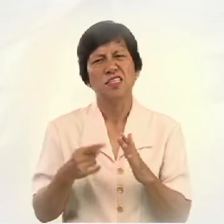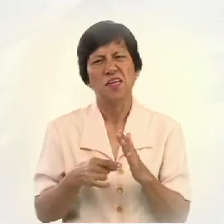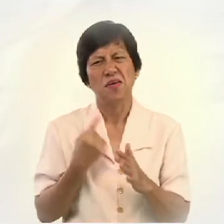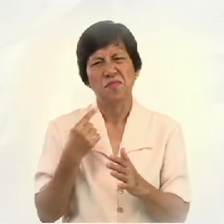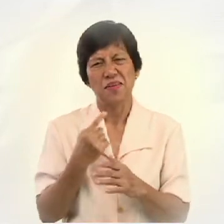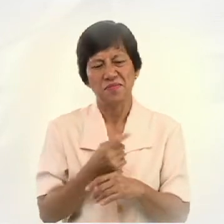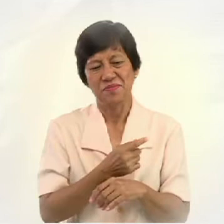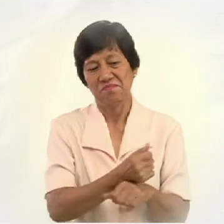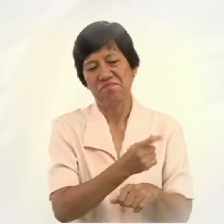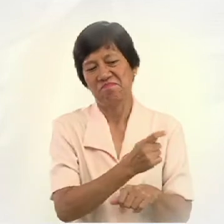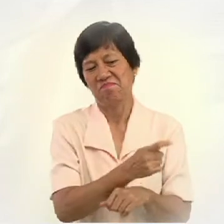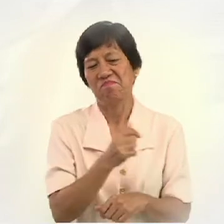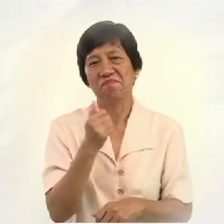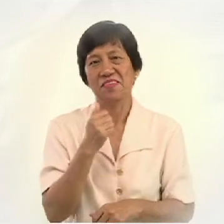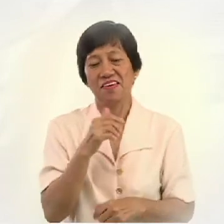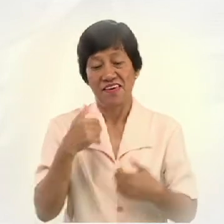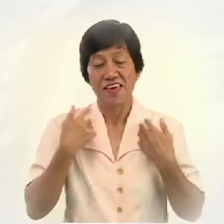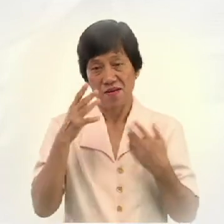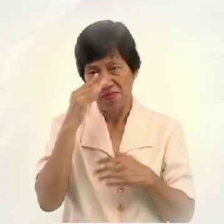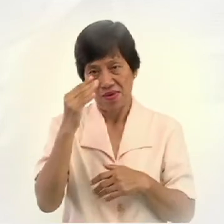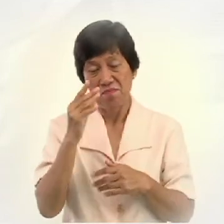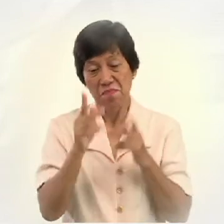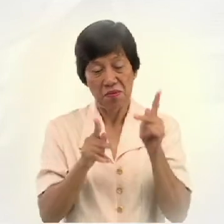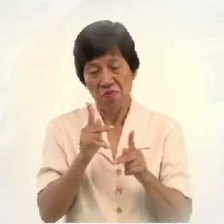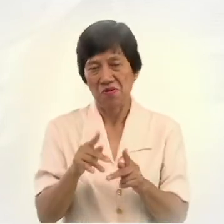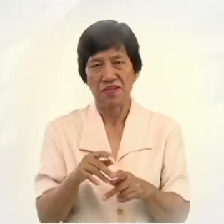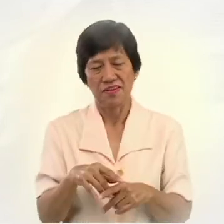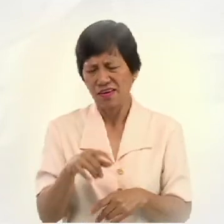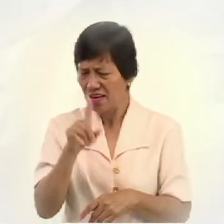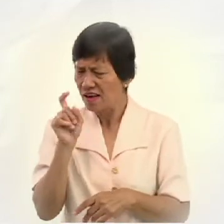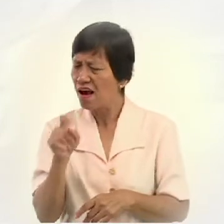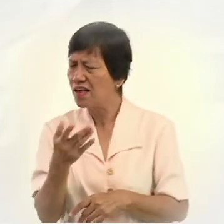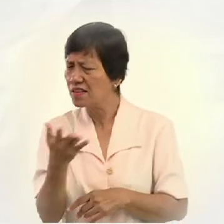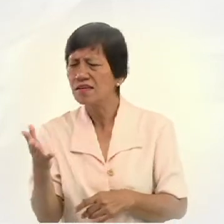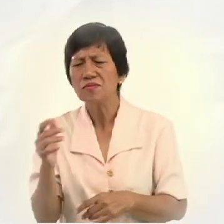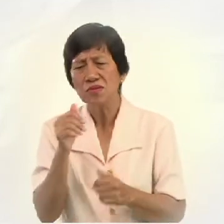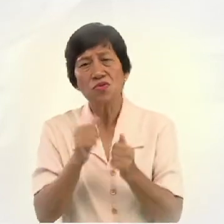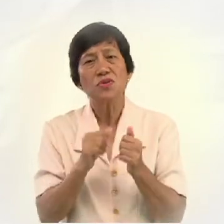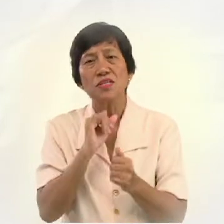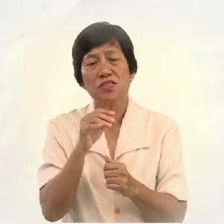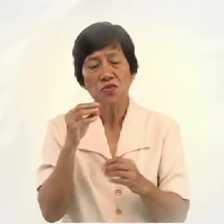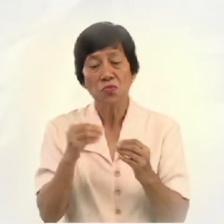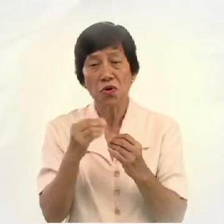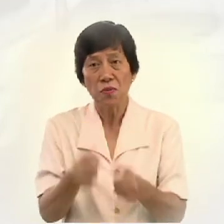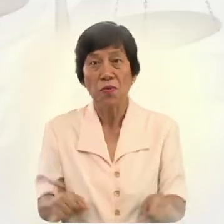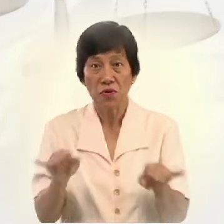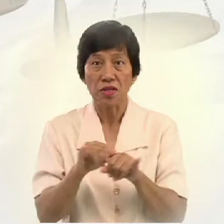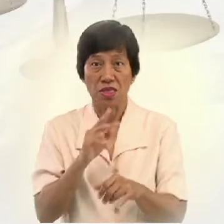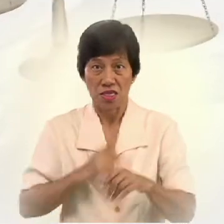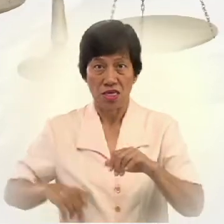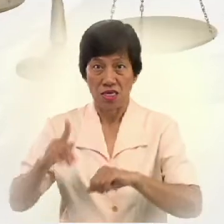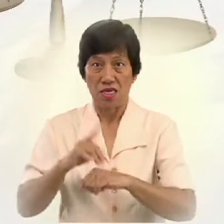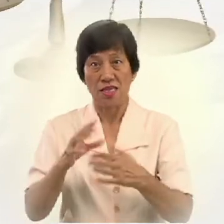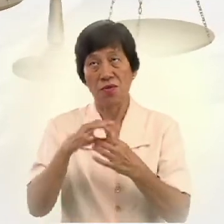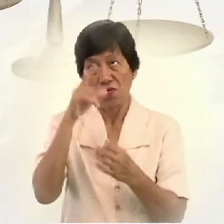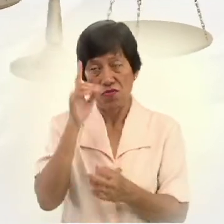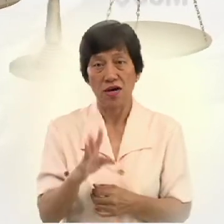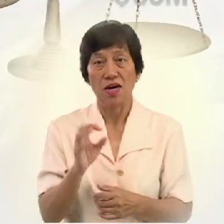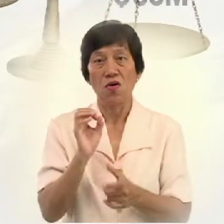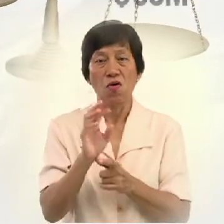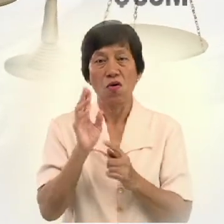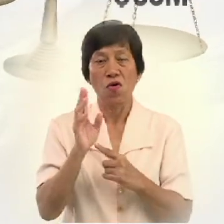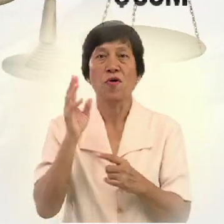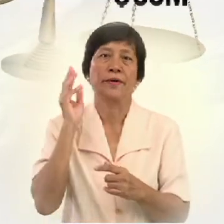comparison to the kingdom of God? Sometimes I tease young people. I ask them, which is more